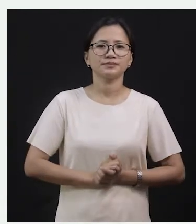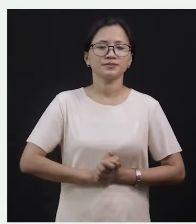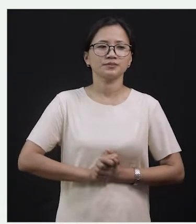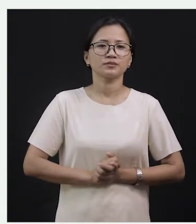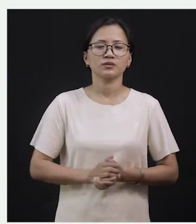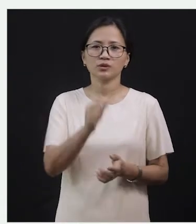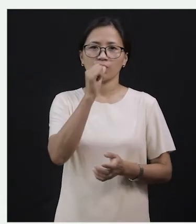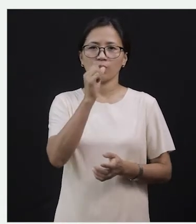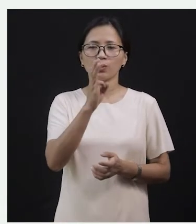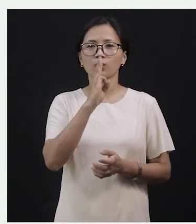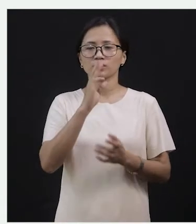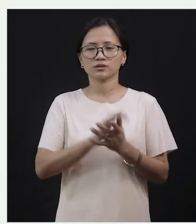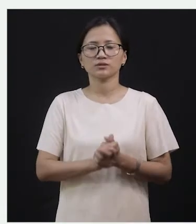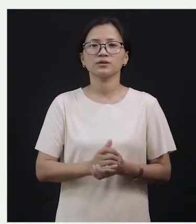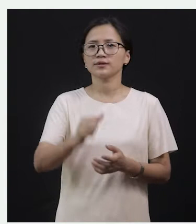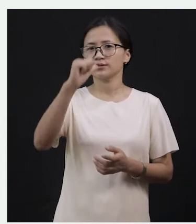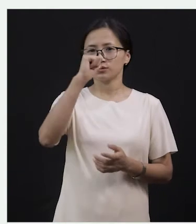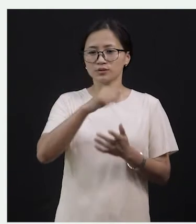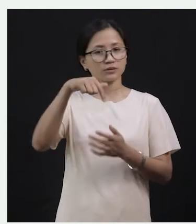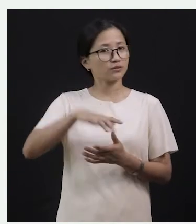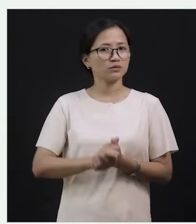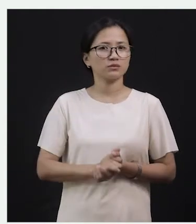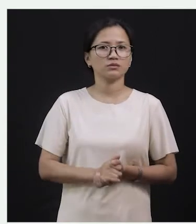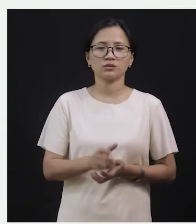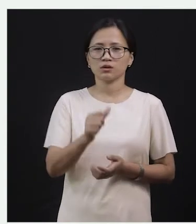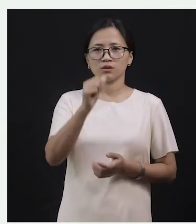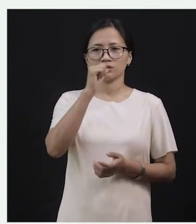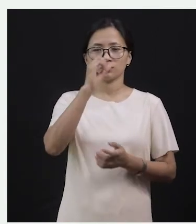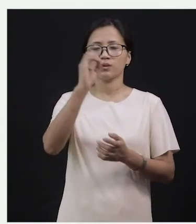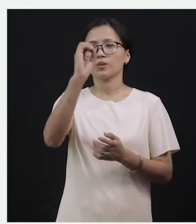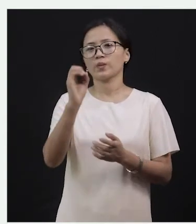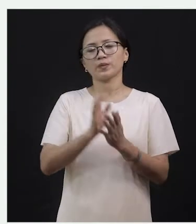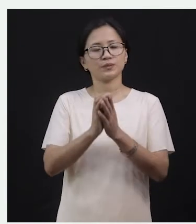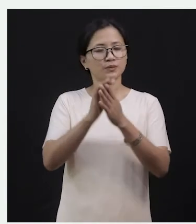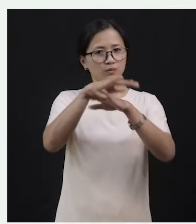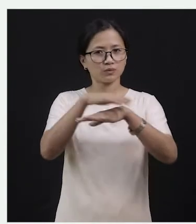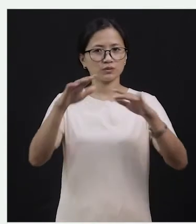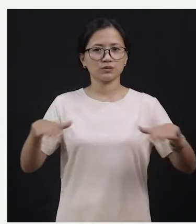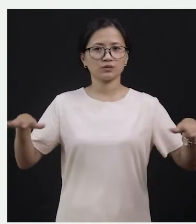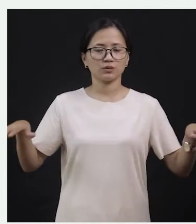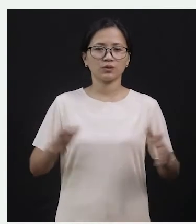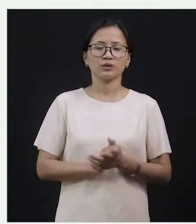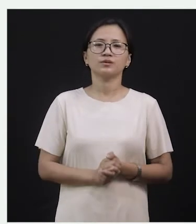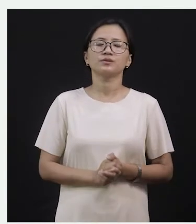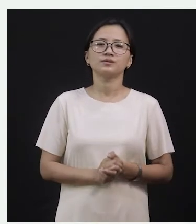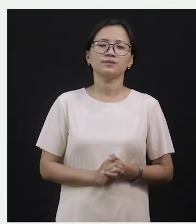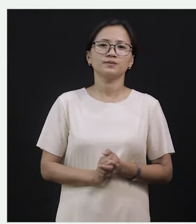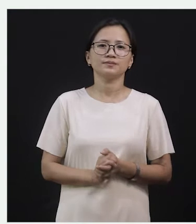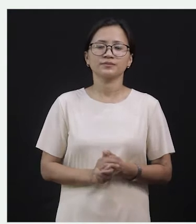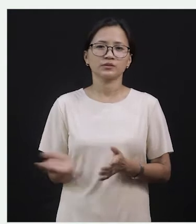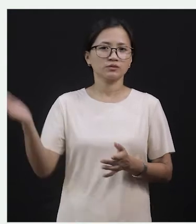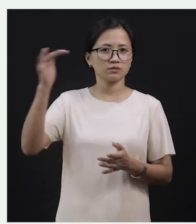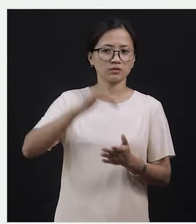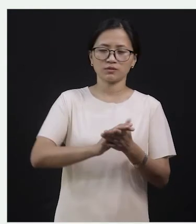the water that we are drinking now, those are not the ocean water. Okay, We drink the tap water, which